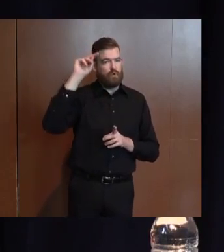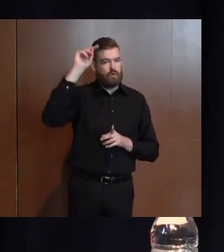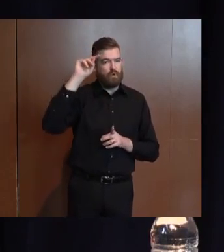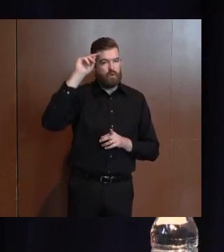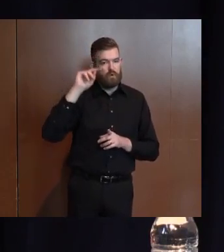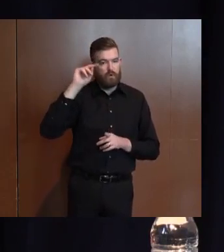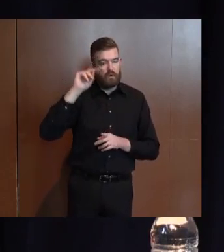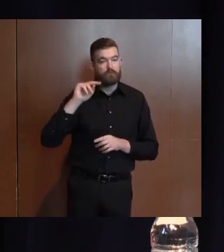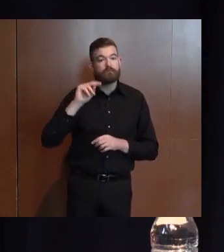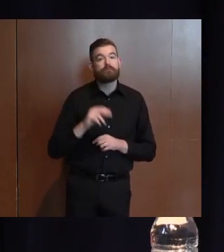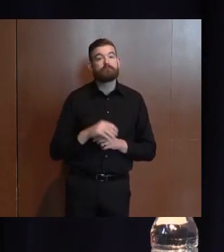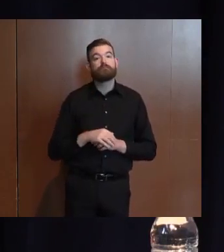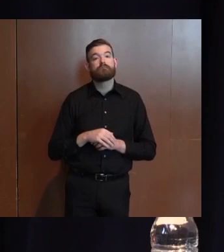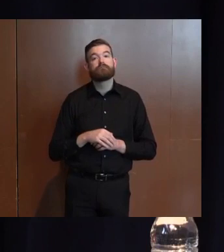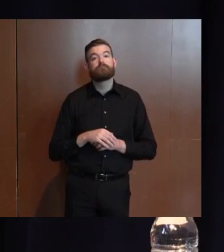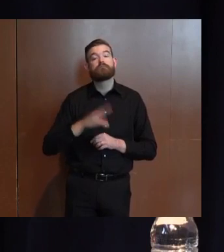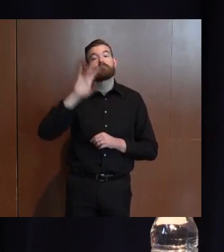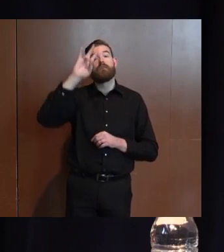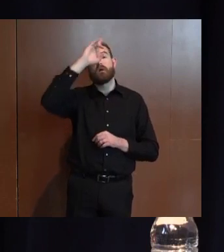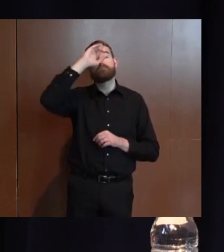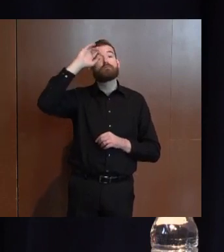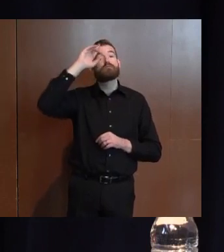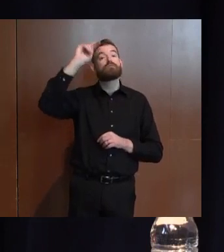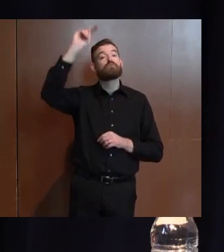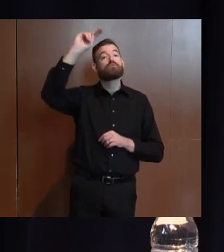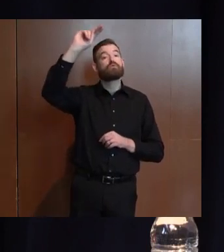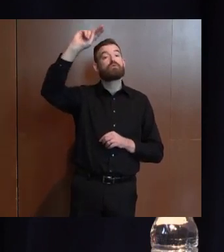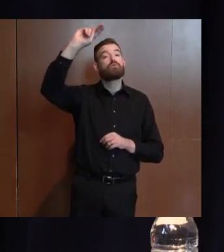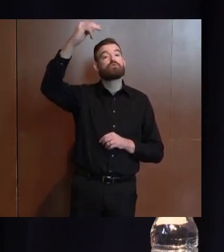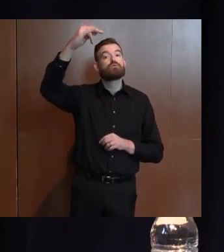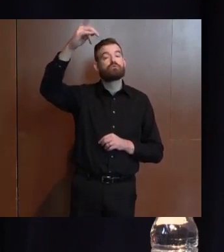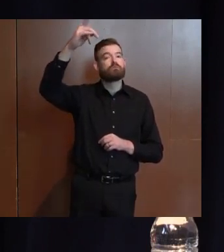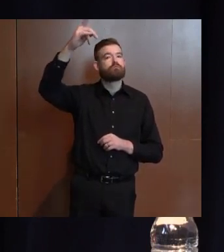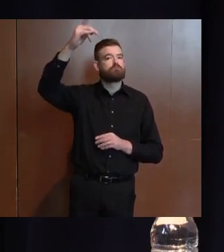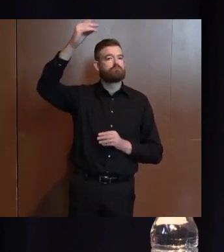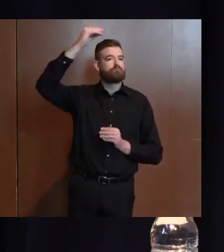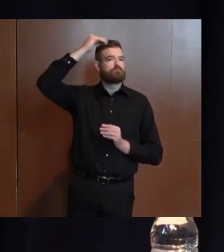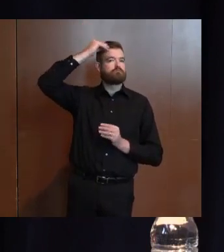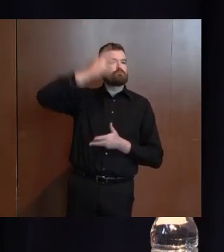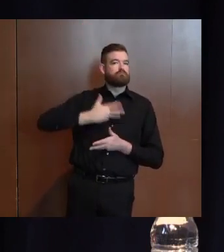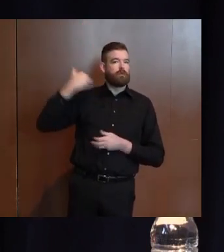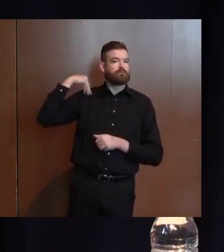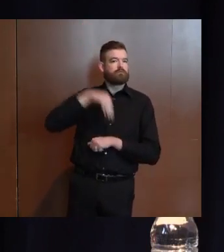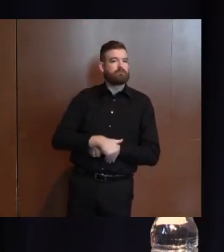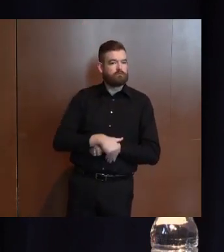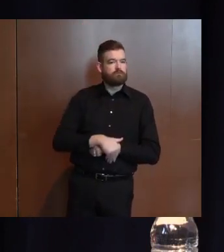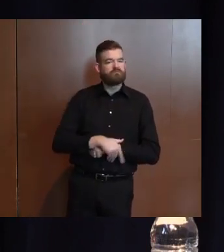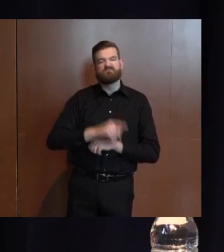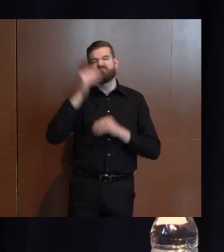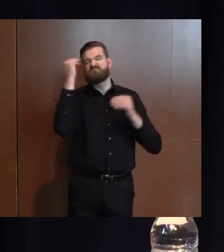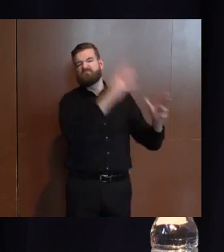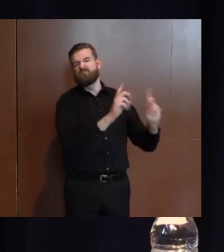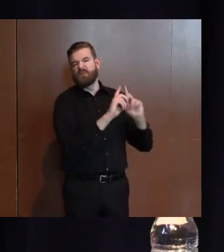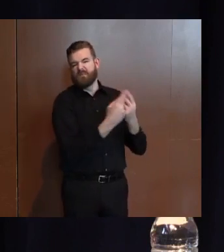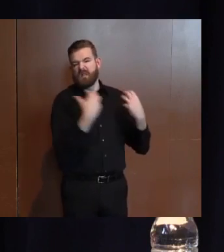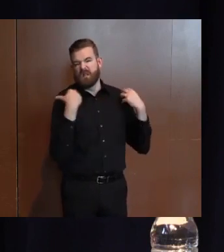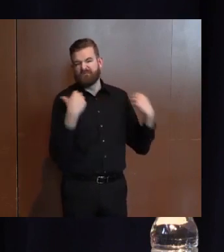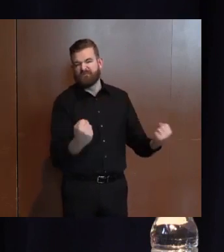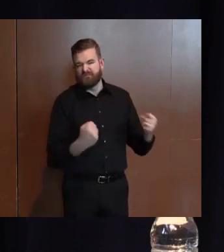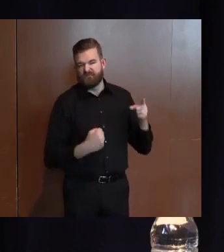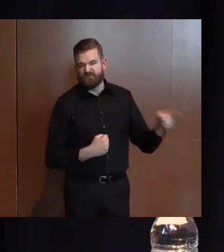hospitals in the northern part of the state reported to the Department of Health that they were on divert